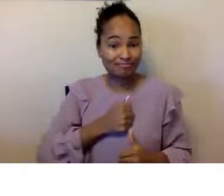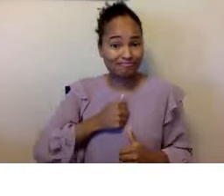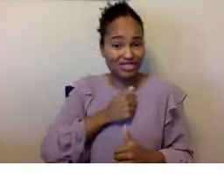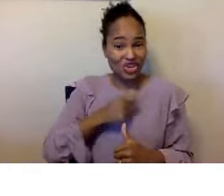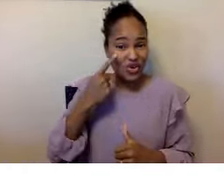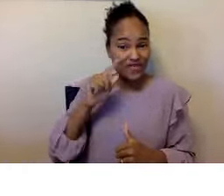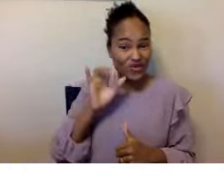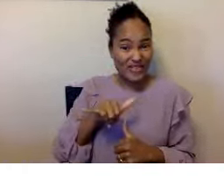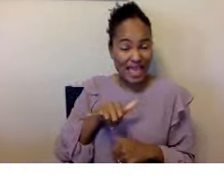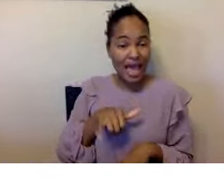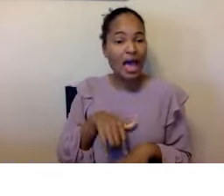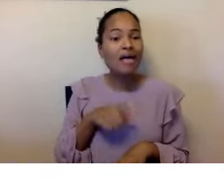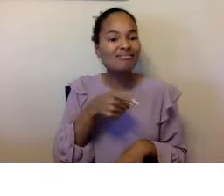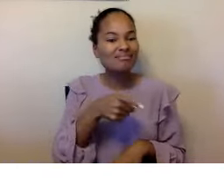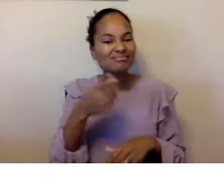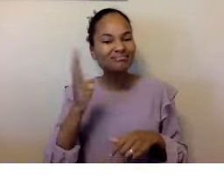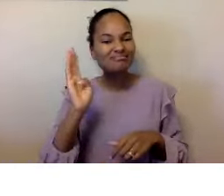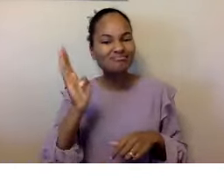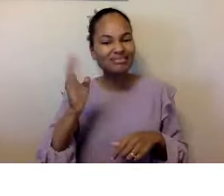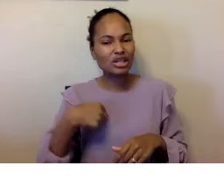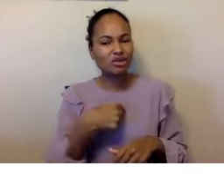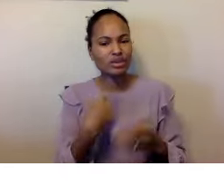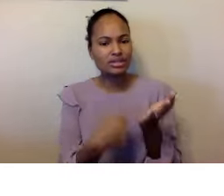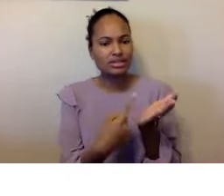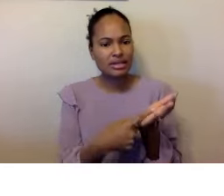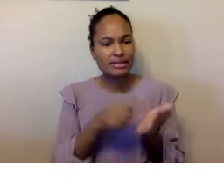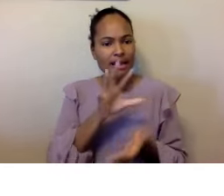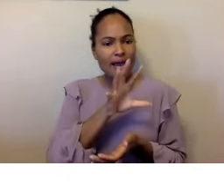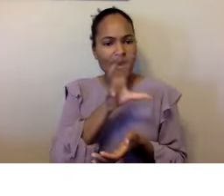the African American and the self-advocacy movement.